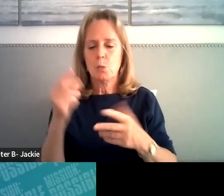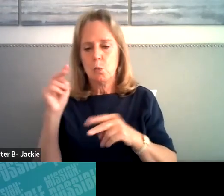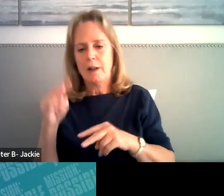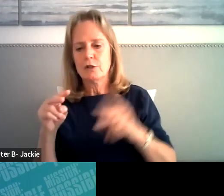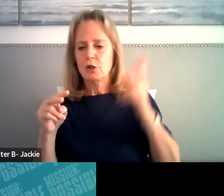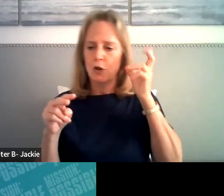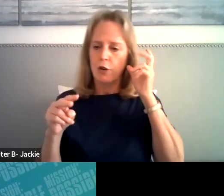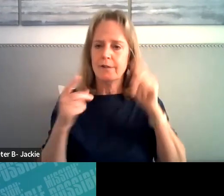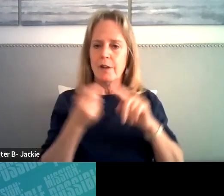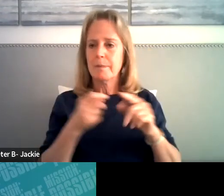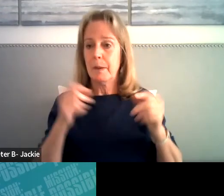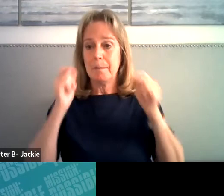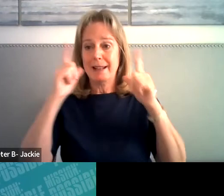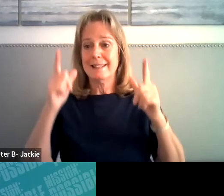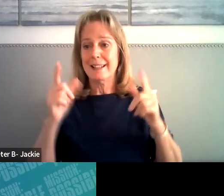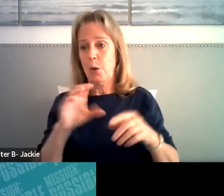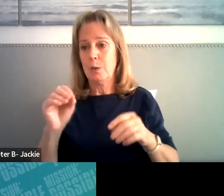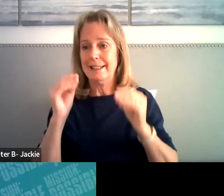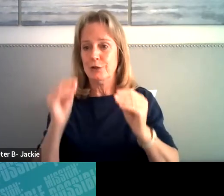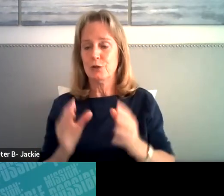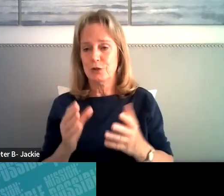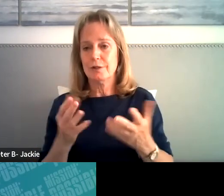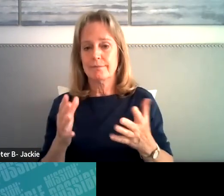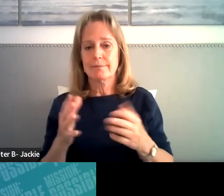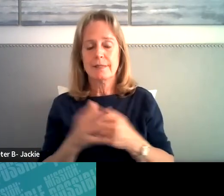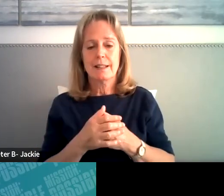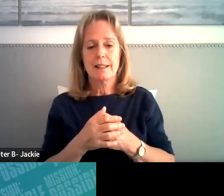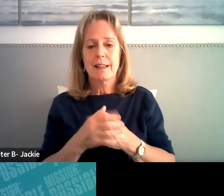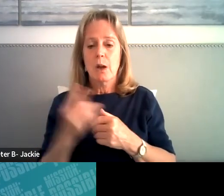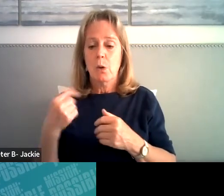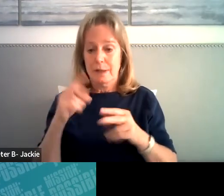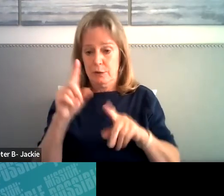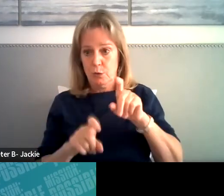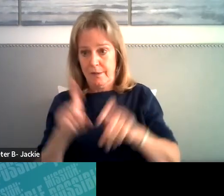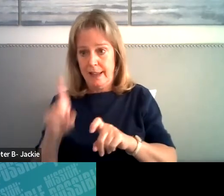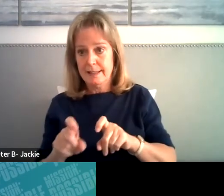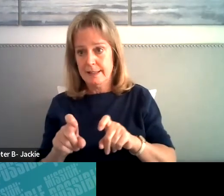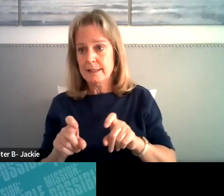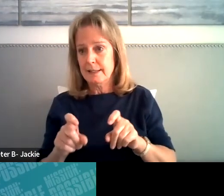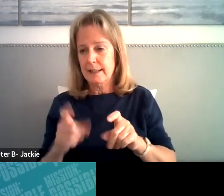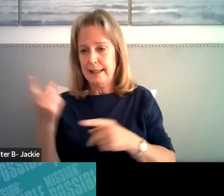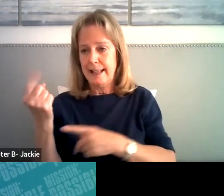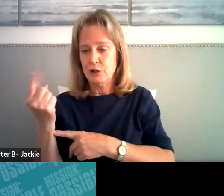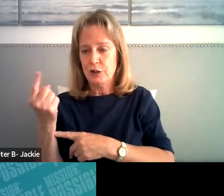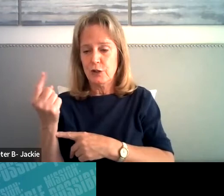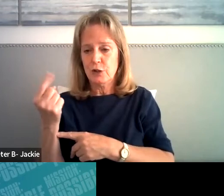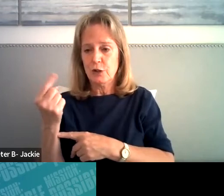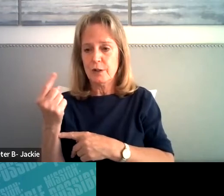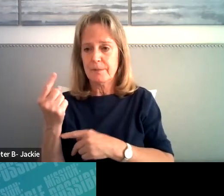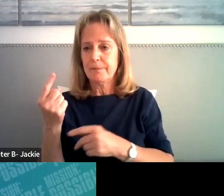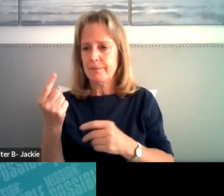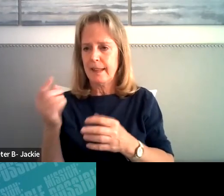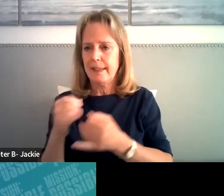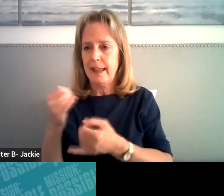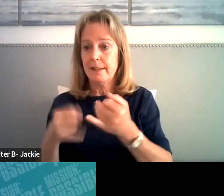from our amazing co-teachers. When we did a mid-survey last year, and at the end